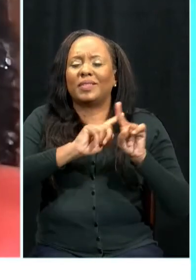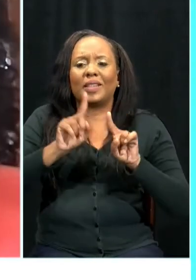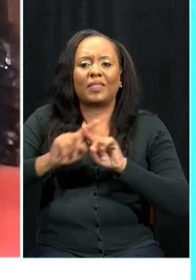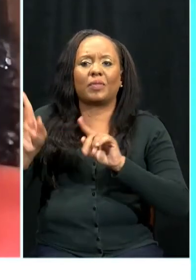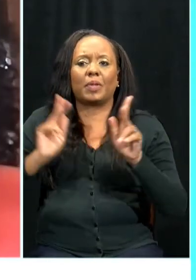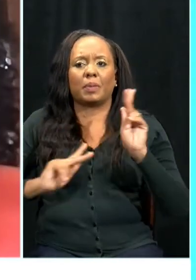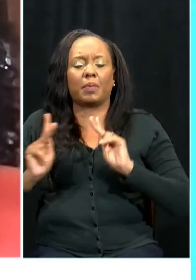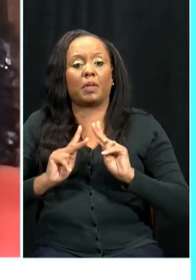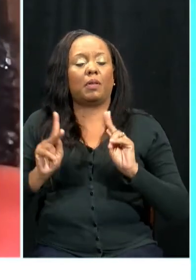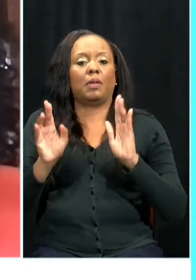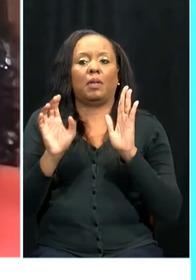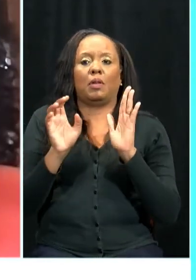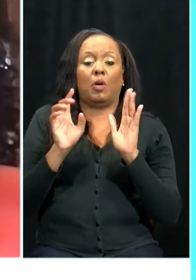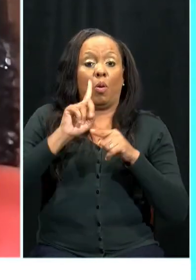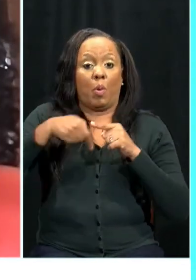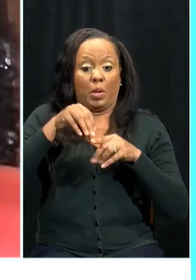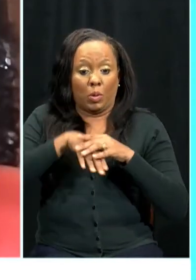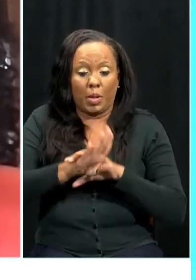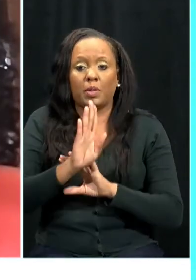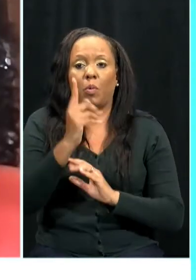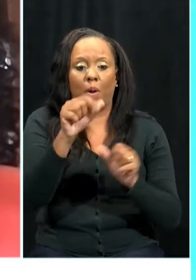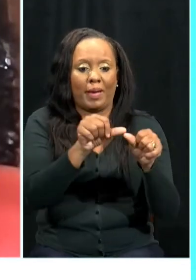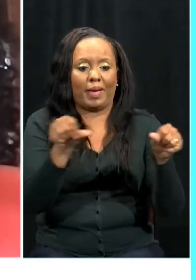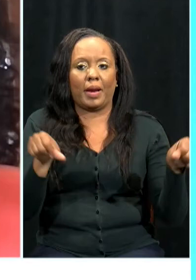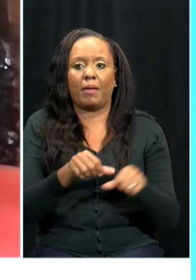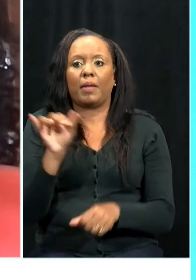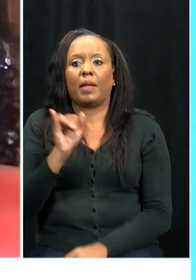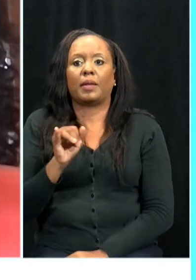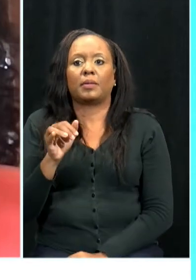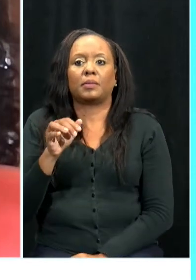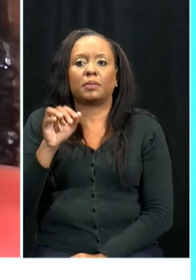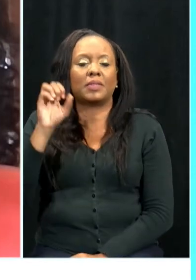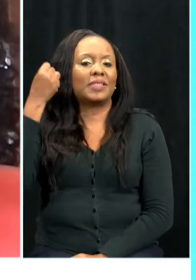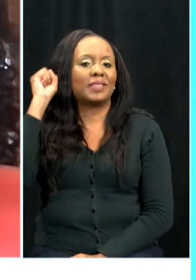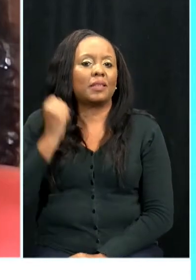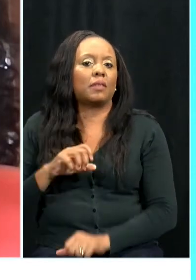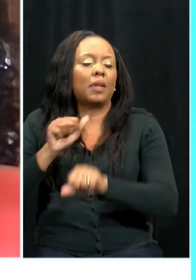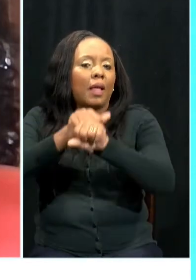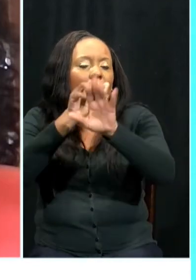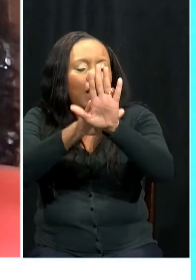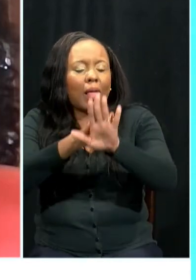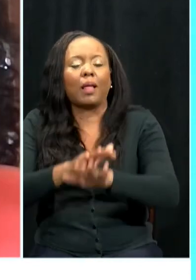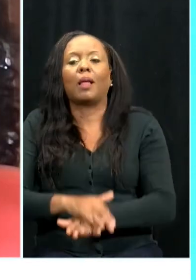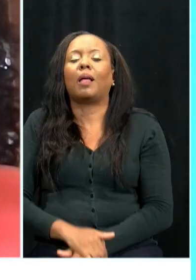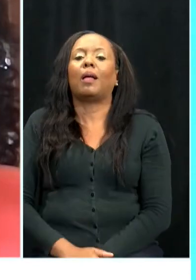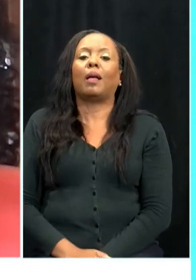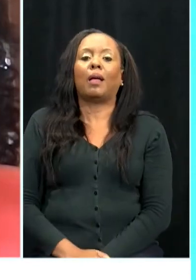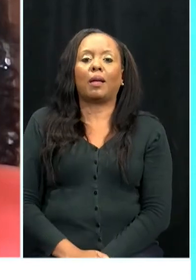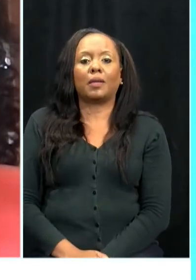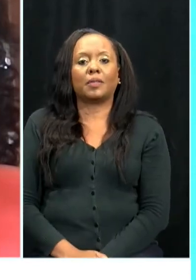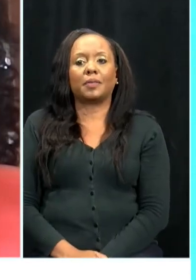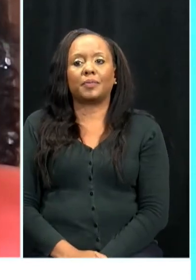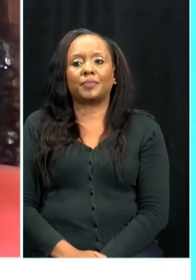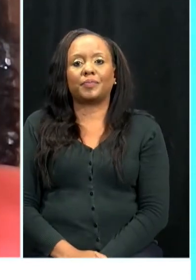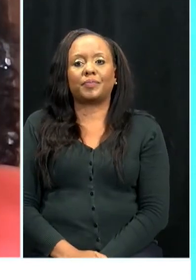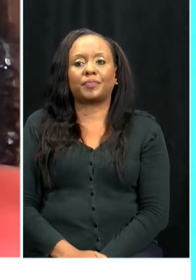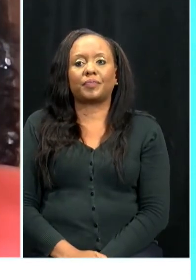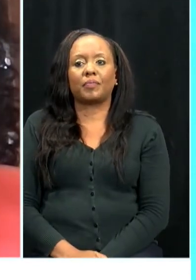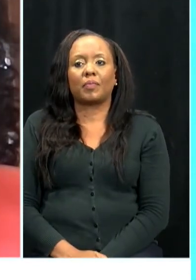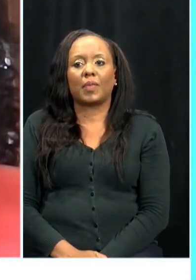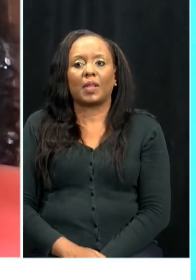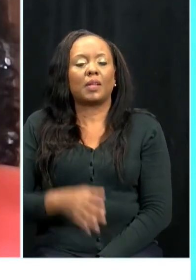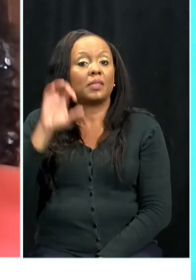into no, a constituency and you go, let's say you went Silver Hill, is your message to the people in Silver